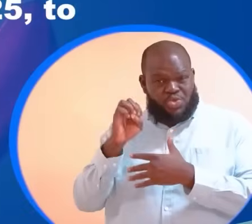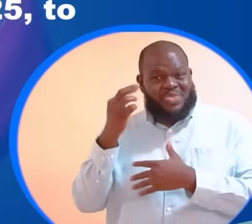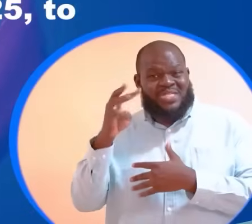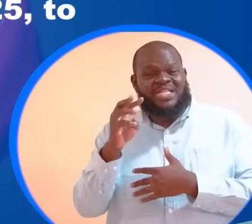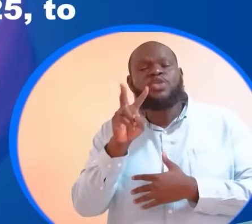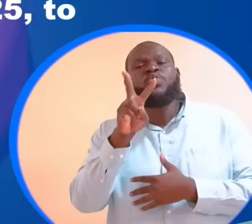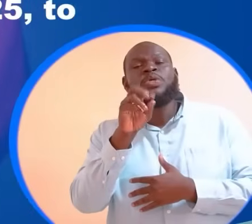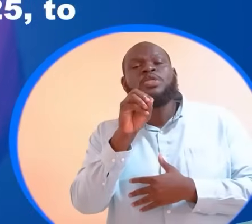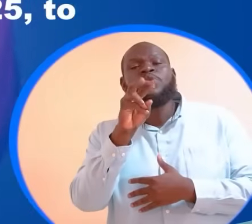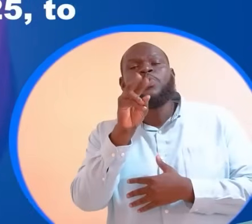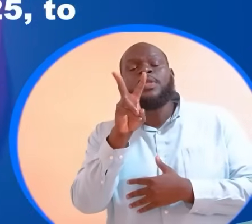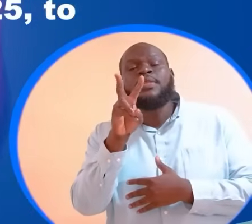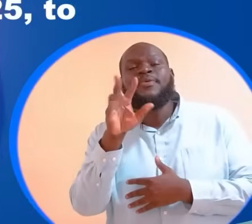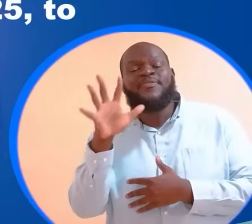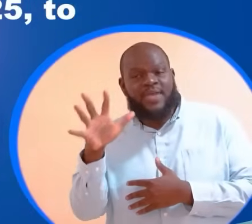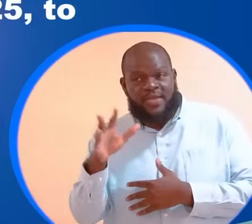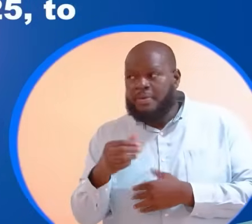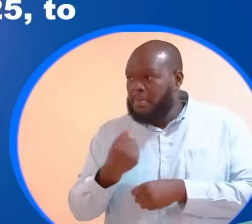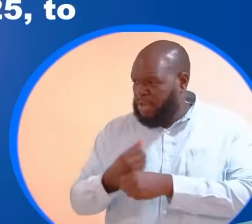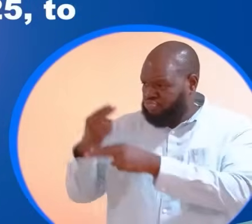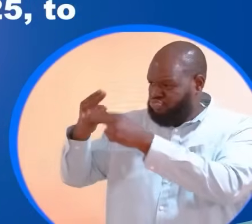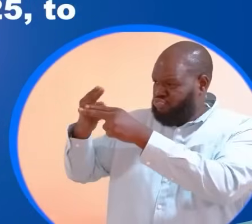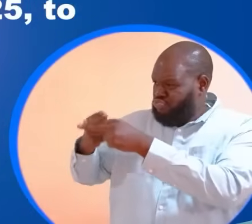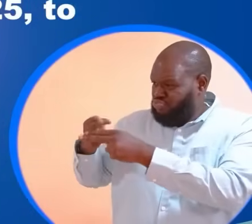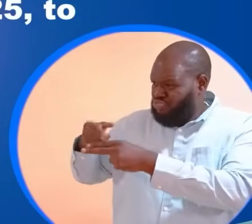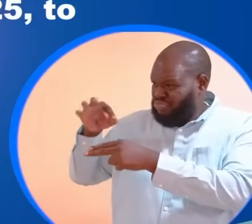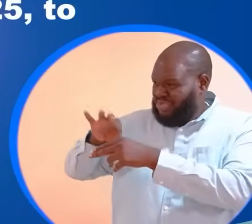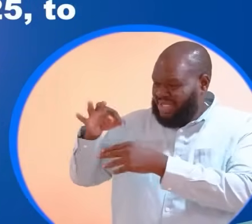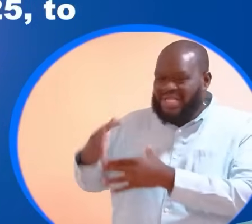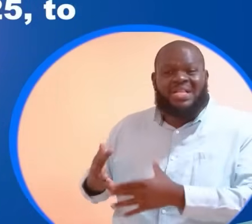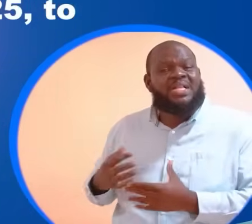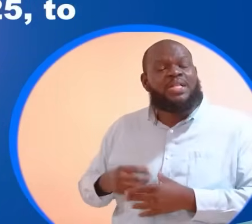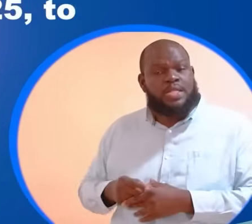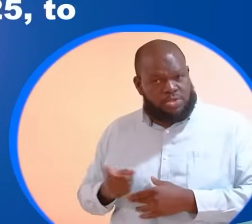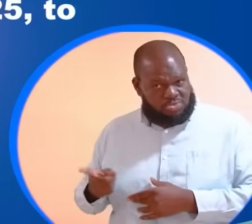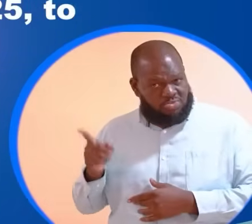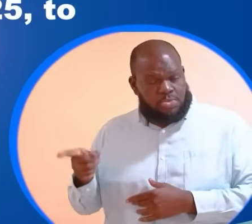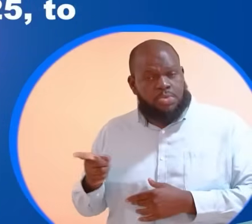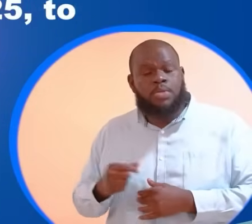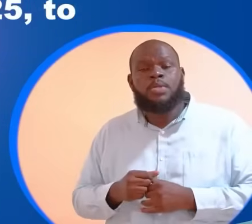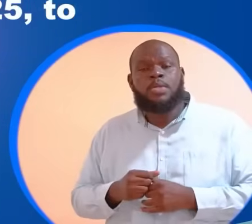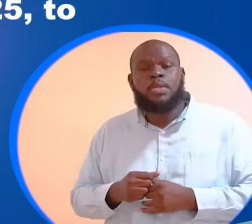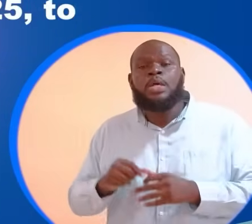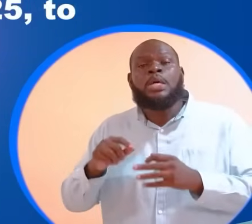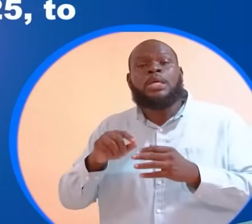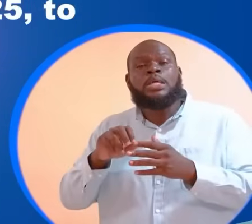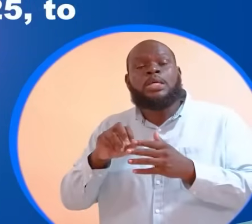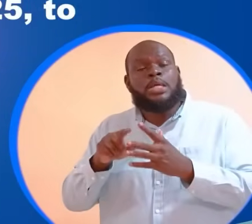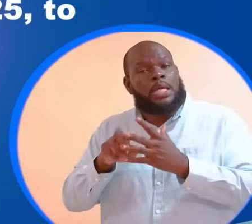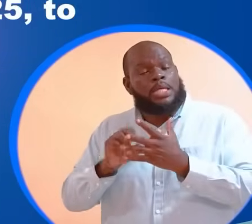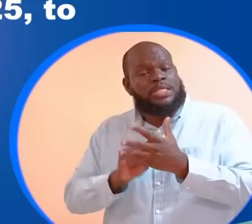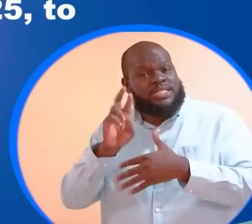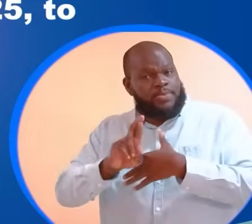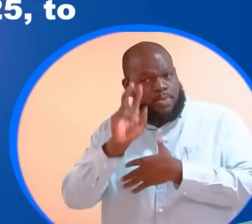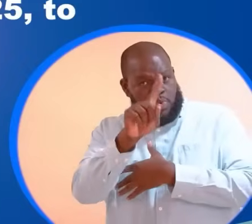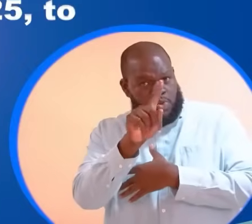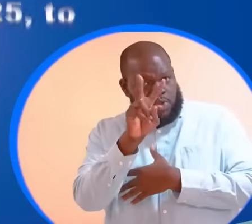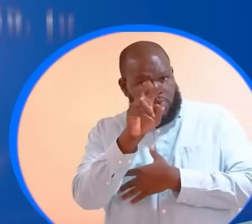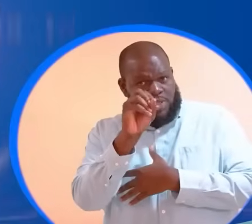June 16, 2025 to produce an official list of electors for the conduct of general and regional elections on September